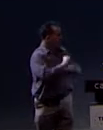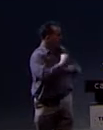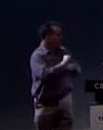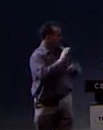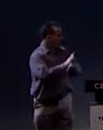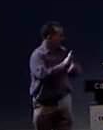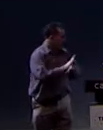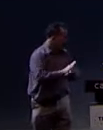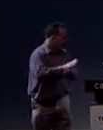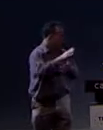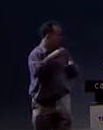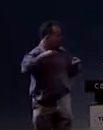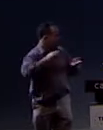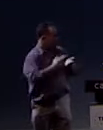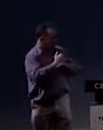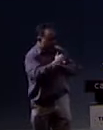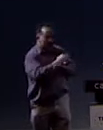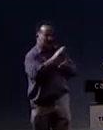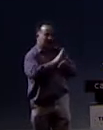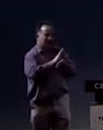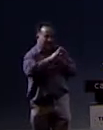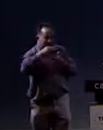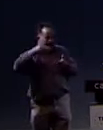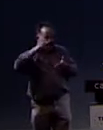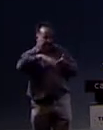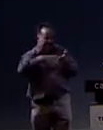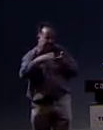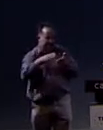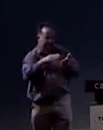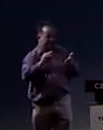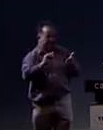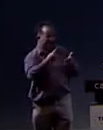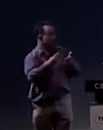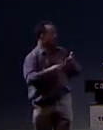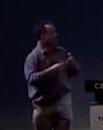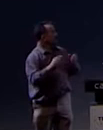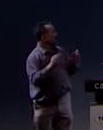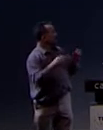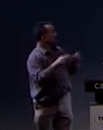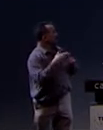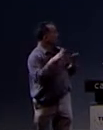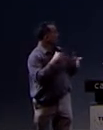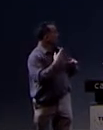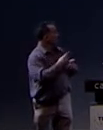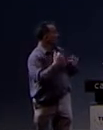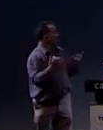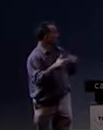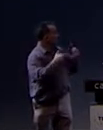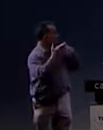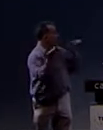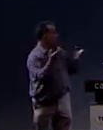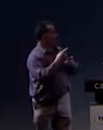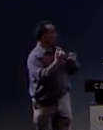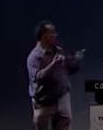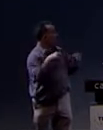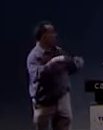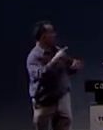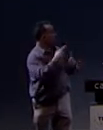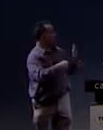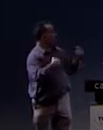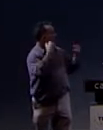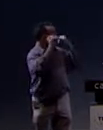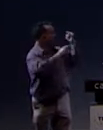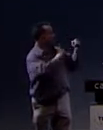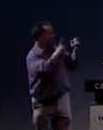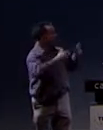budget and an academic schedule, so I'm actually just getting around to building this right now. This is it. This is kind of what I imagined the real life experience